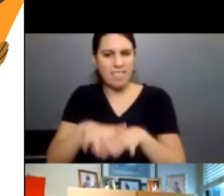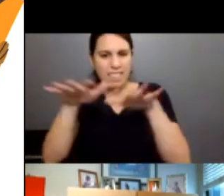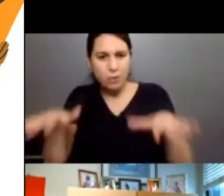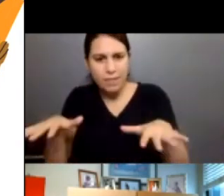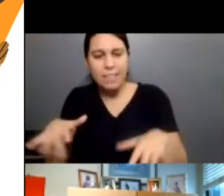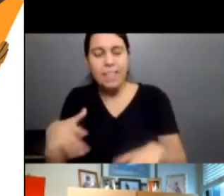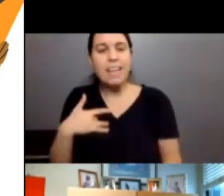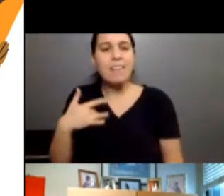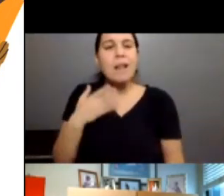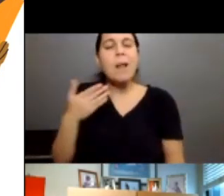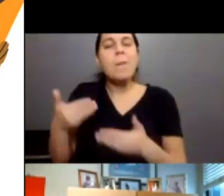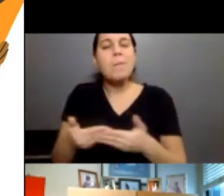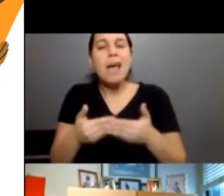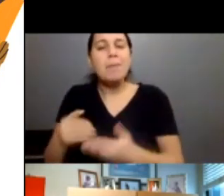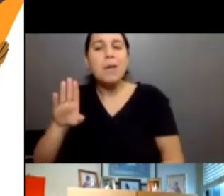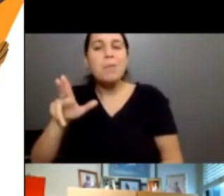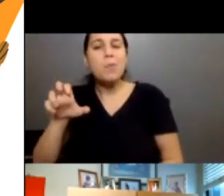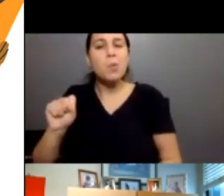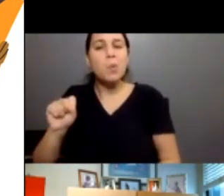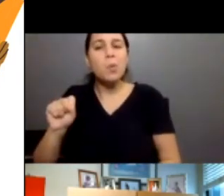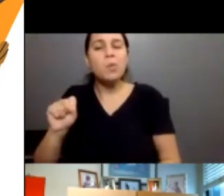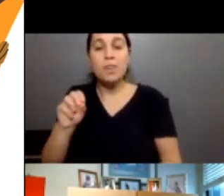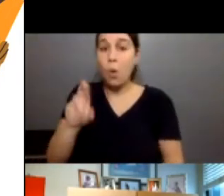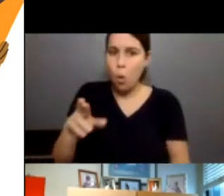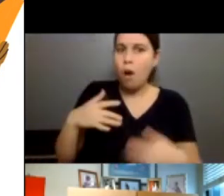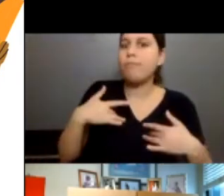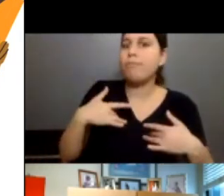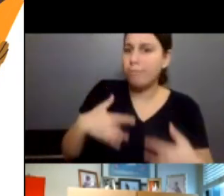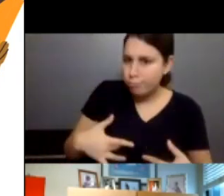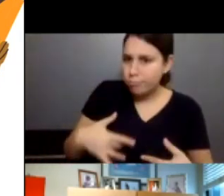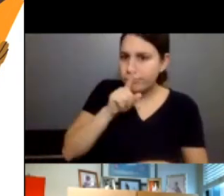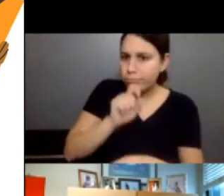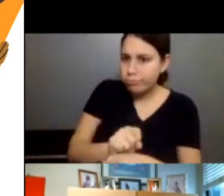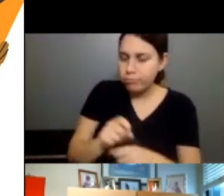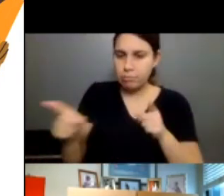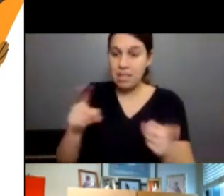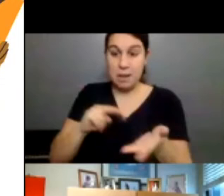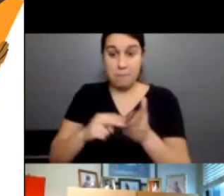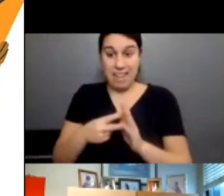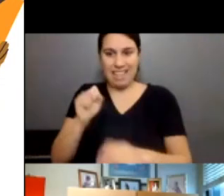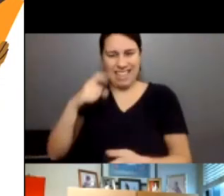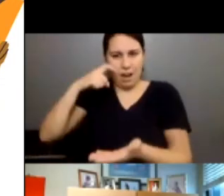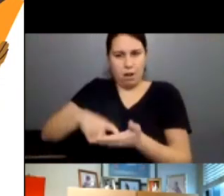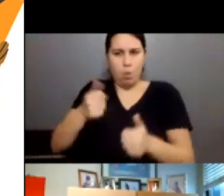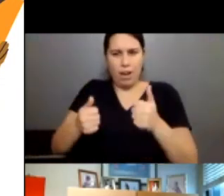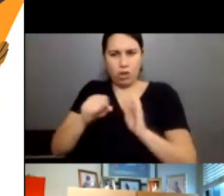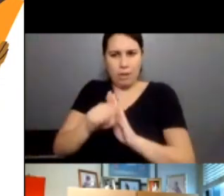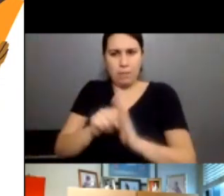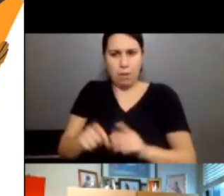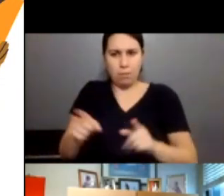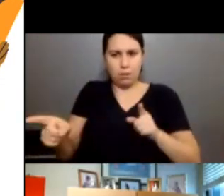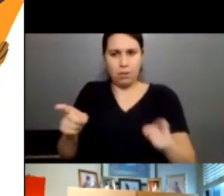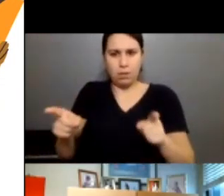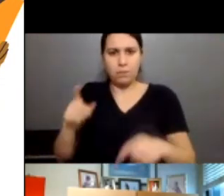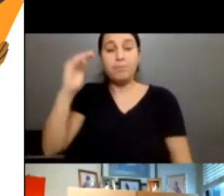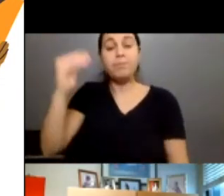postpartum depression so that the patients know what signs and symptoms they are looking for. Session B